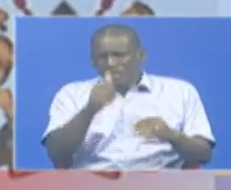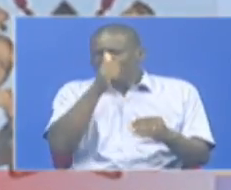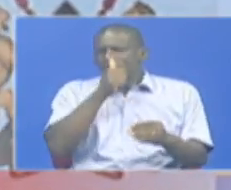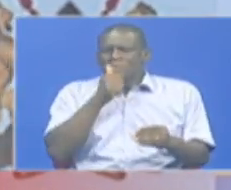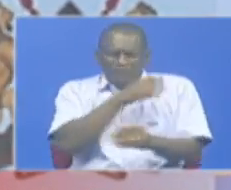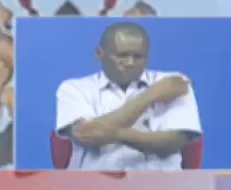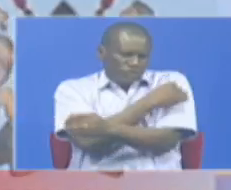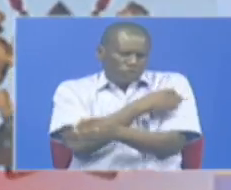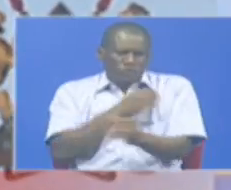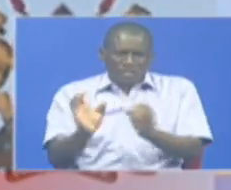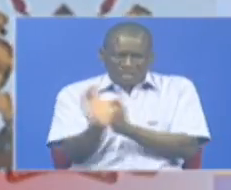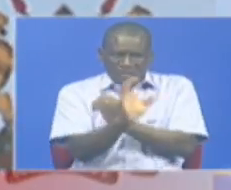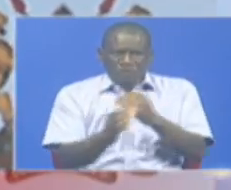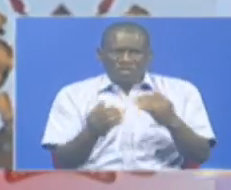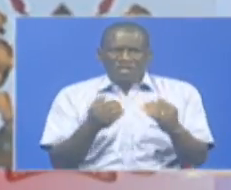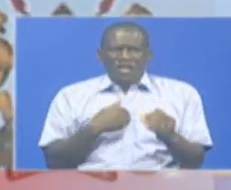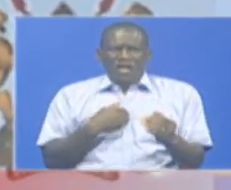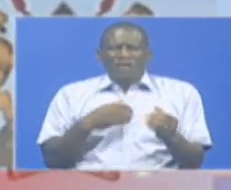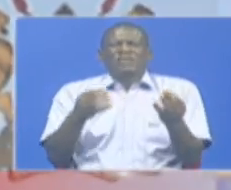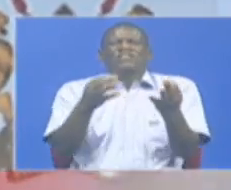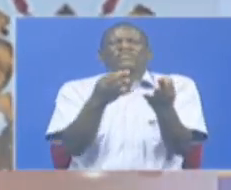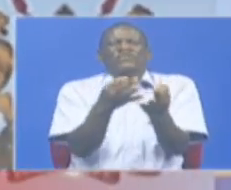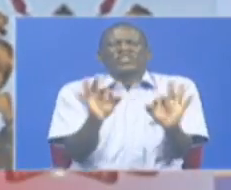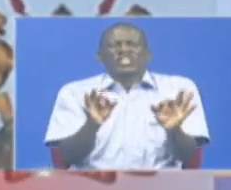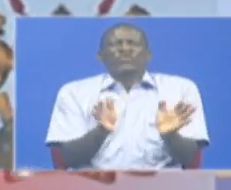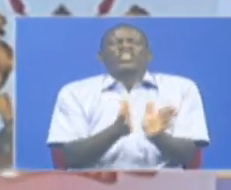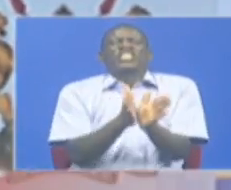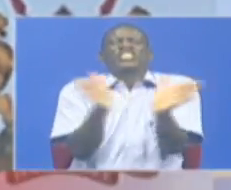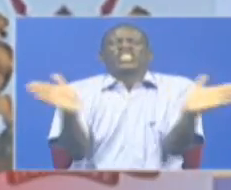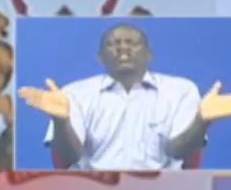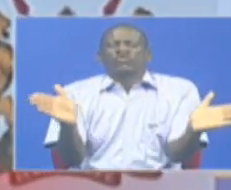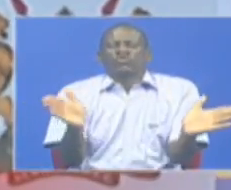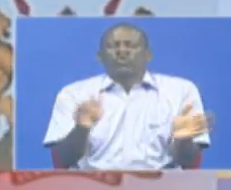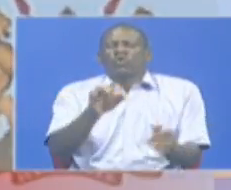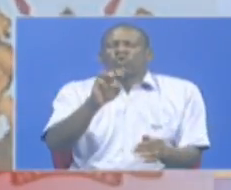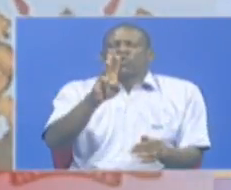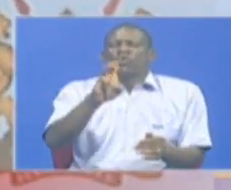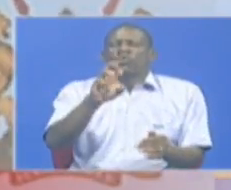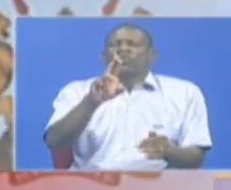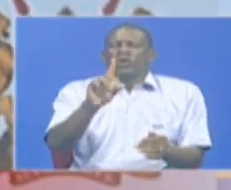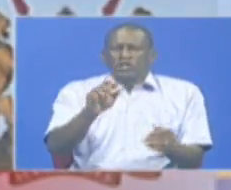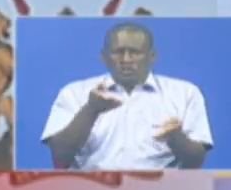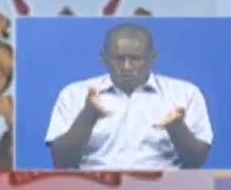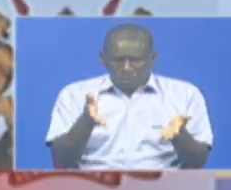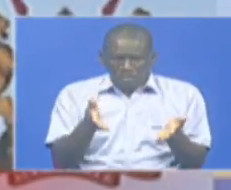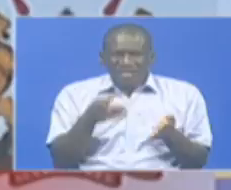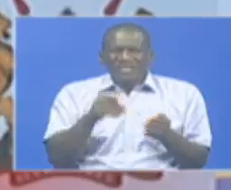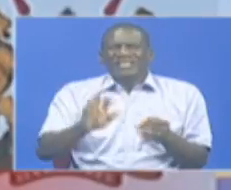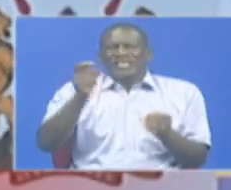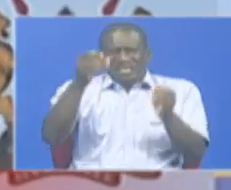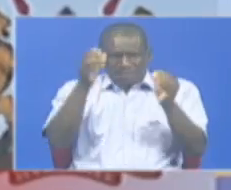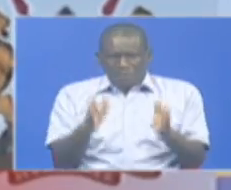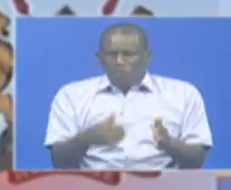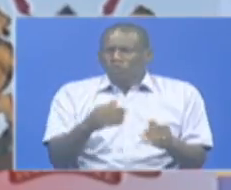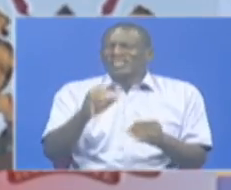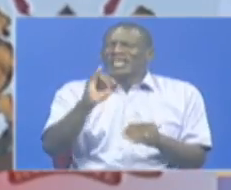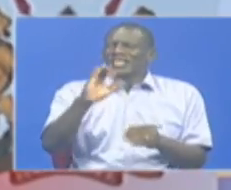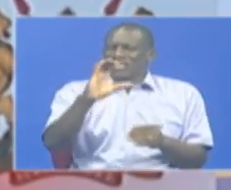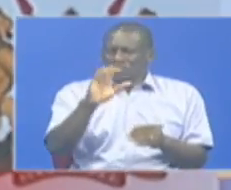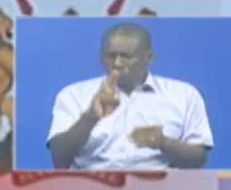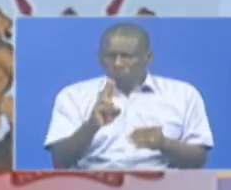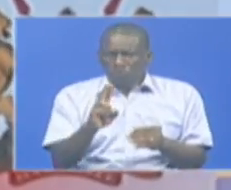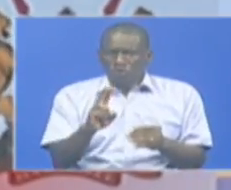in the country has been discharged to the general ward today. This is a Kenyan who was in critical care, who was